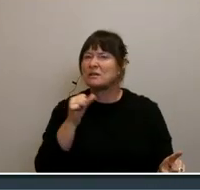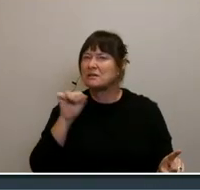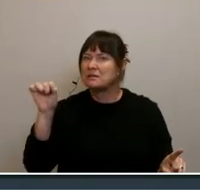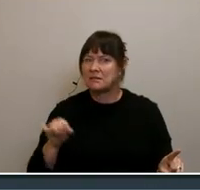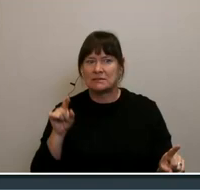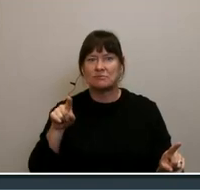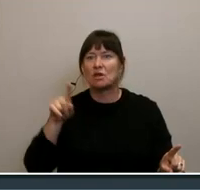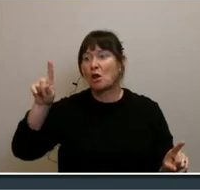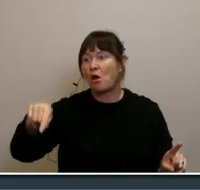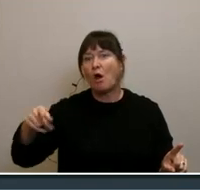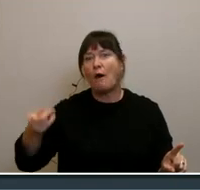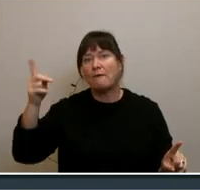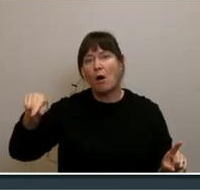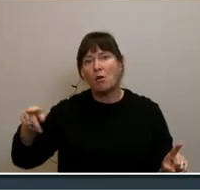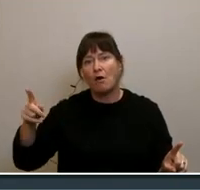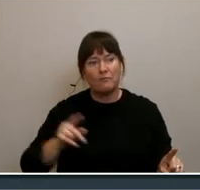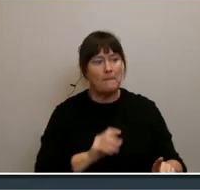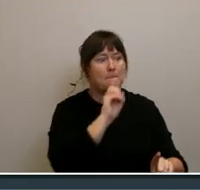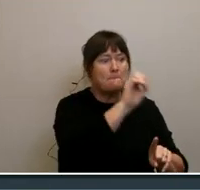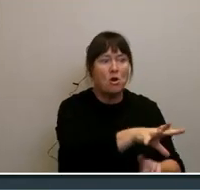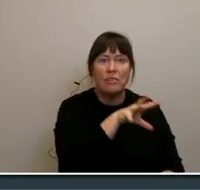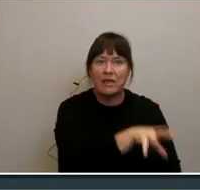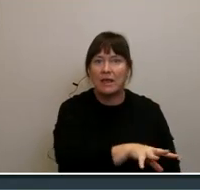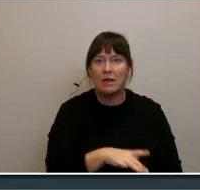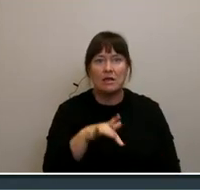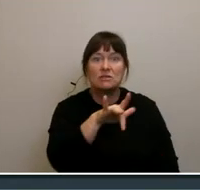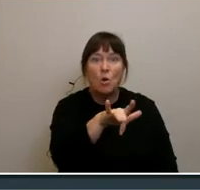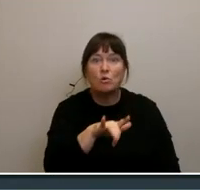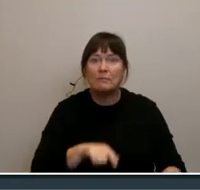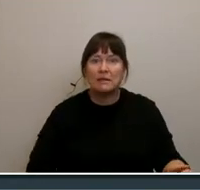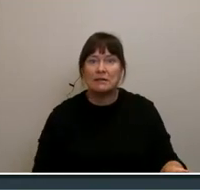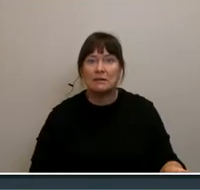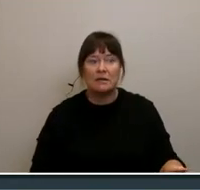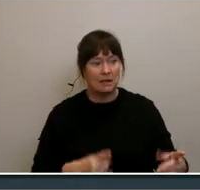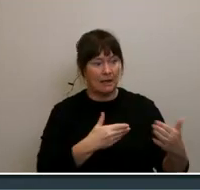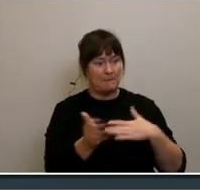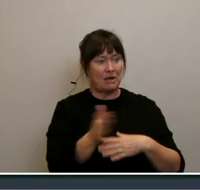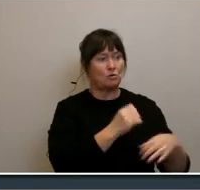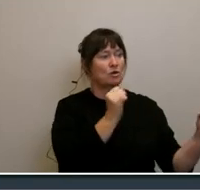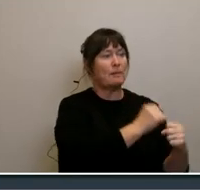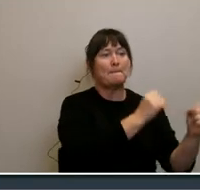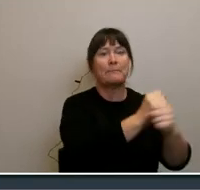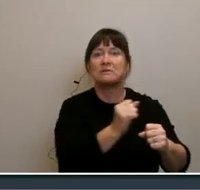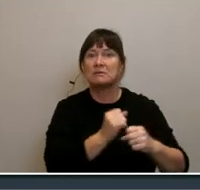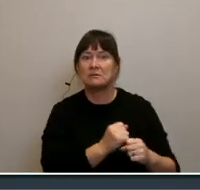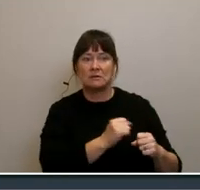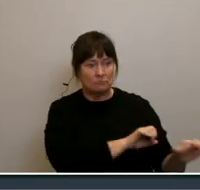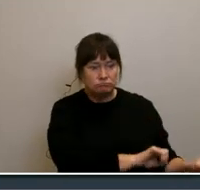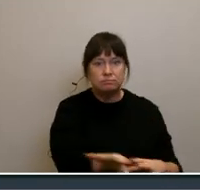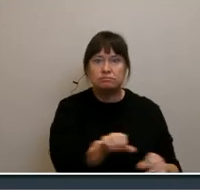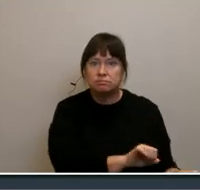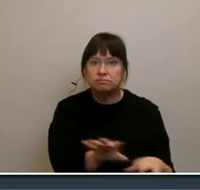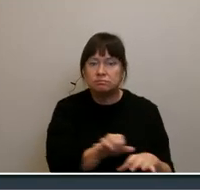but have it installed that it's automated towards those pumps. There are, at the end,